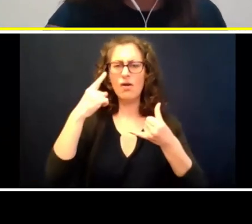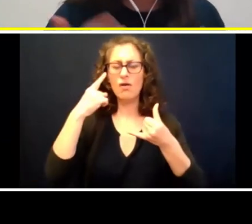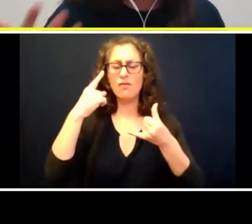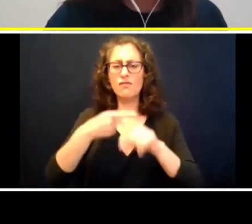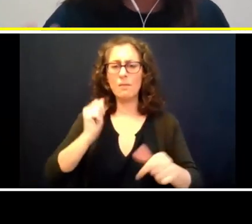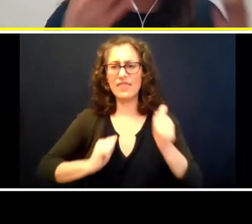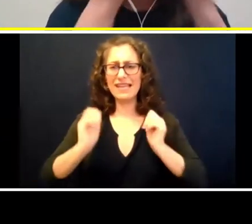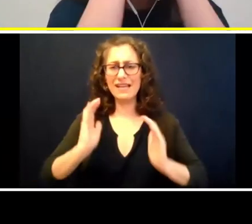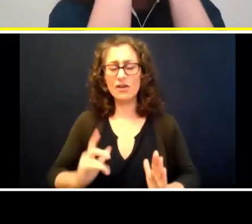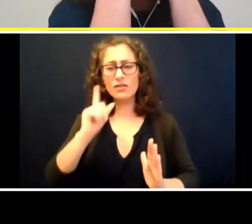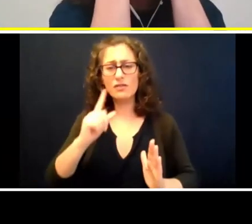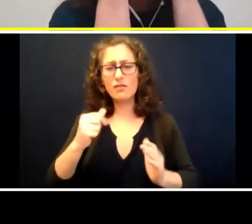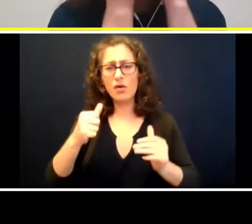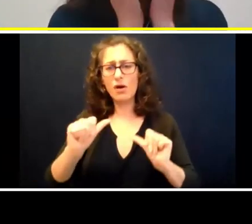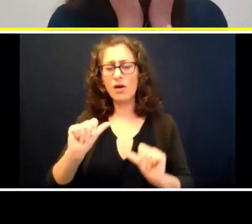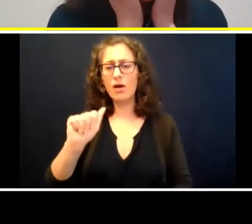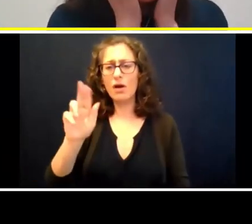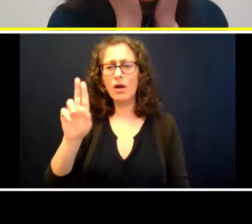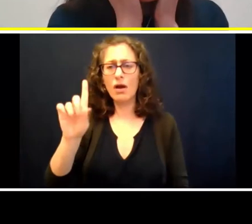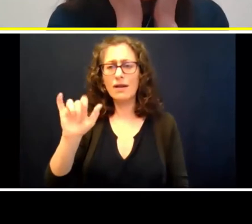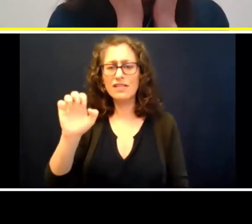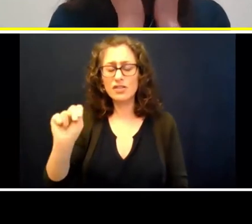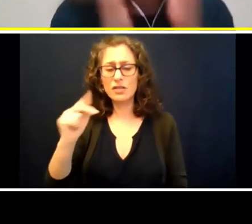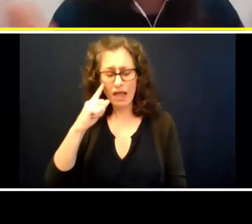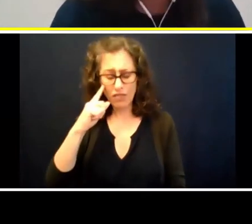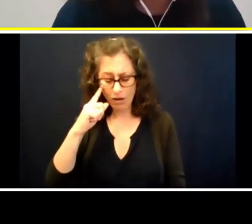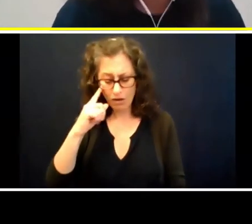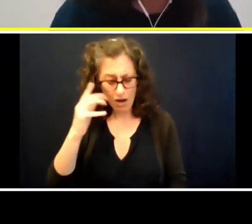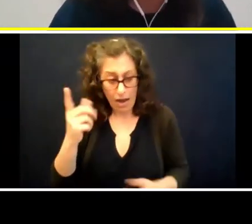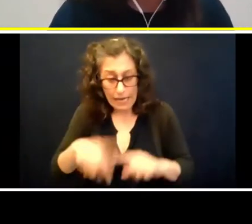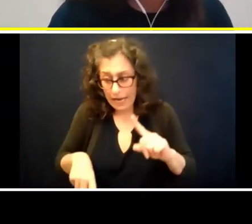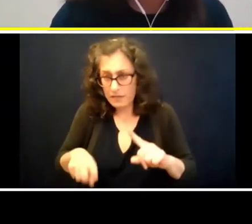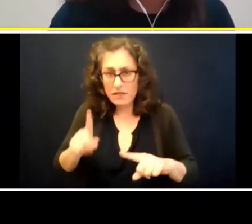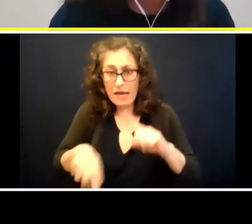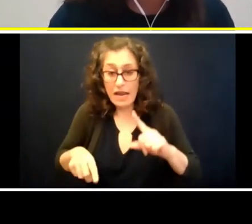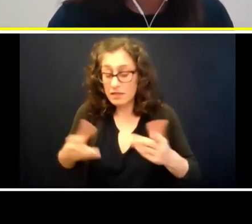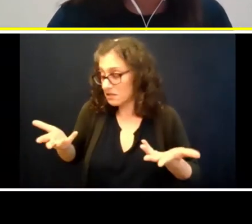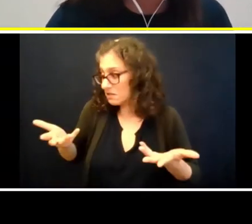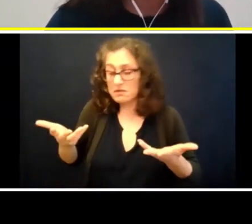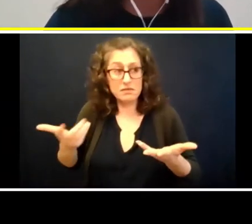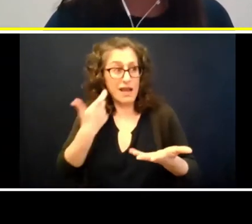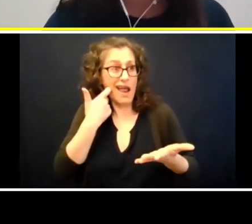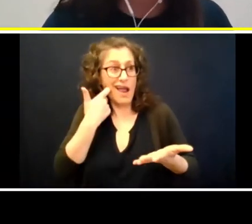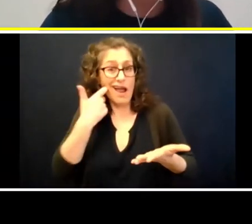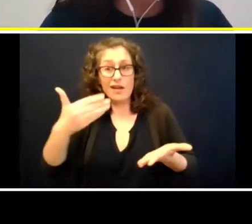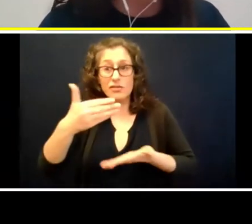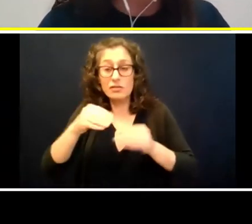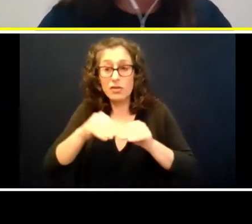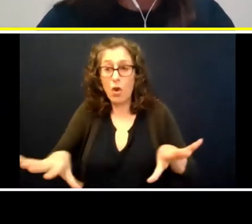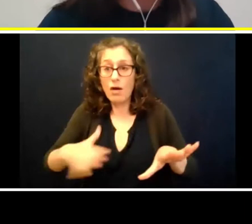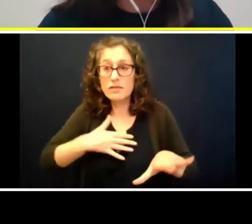and for auditions. And I was like, oh my gosh, I can't go. I like just lost my leg. I don't know what